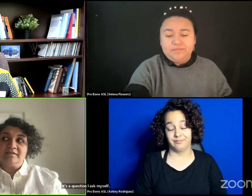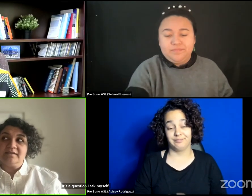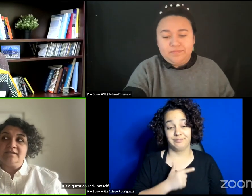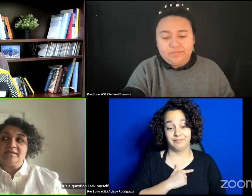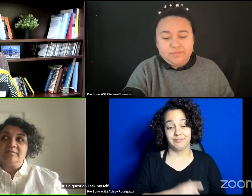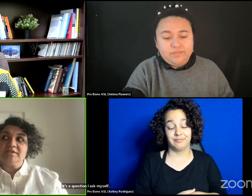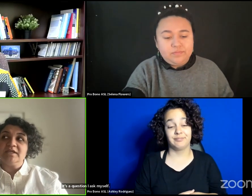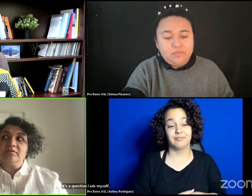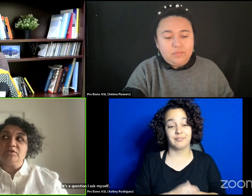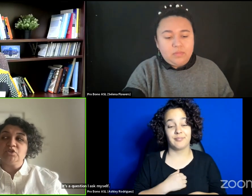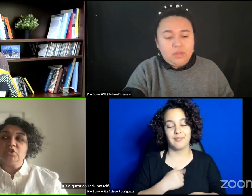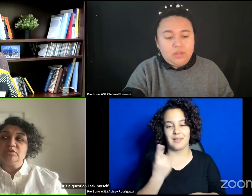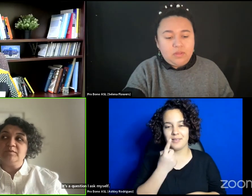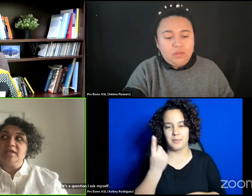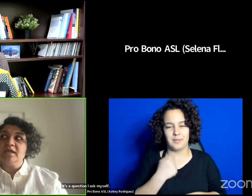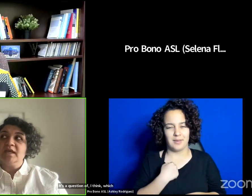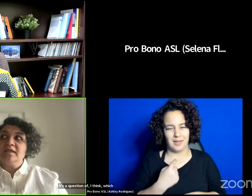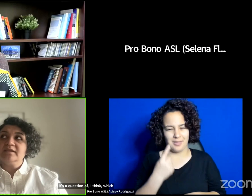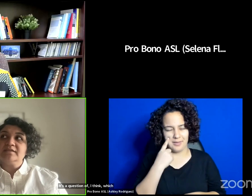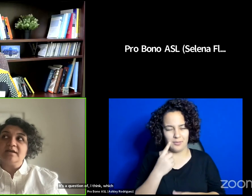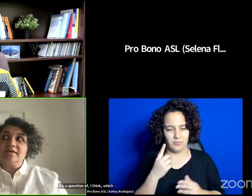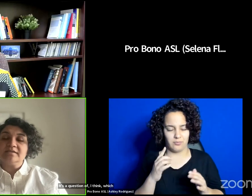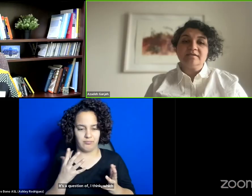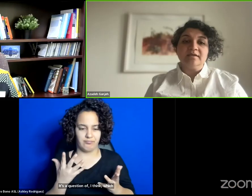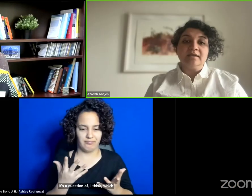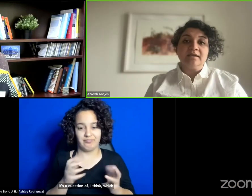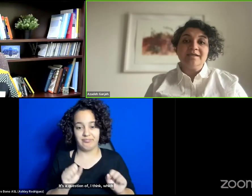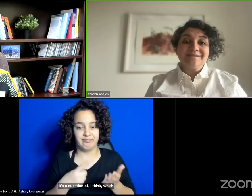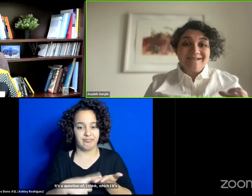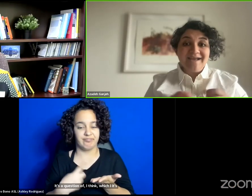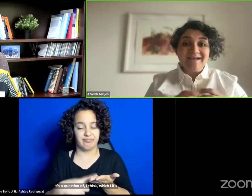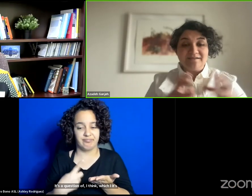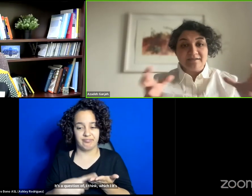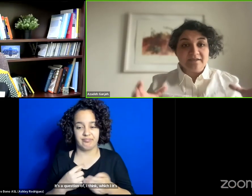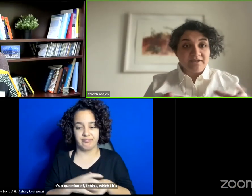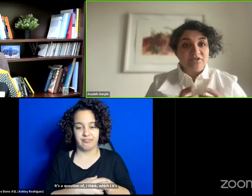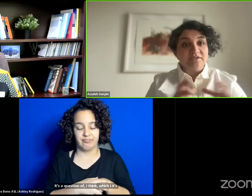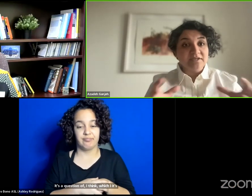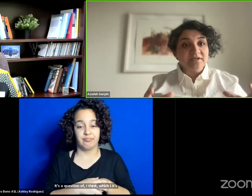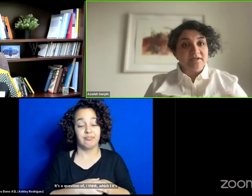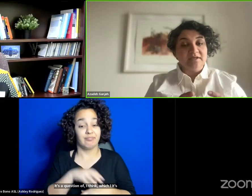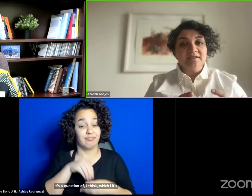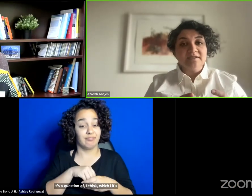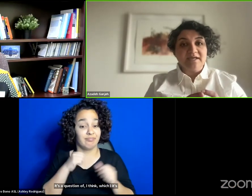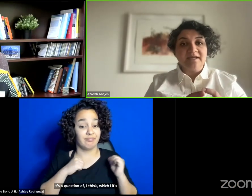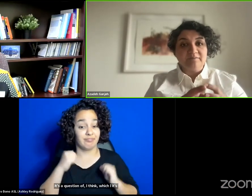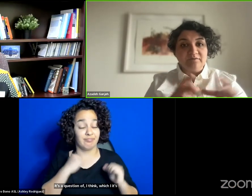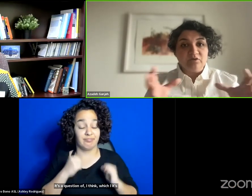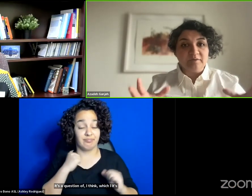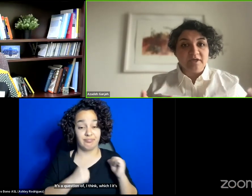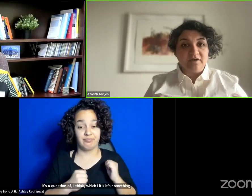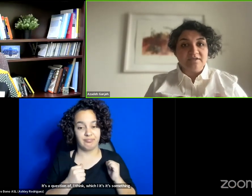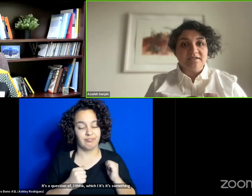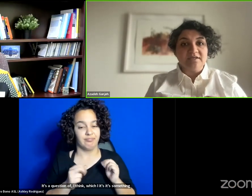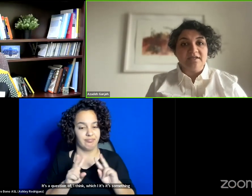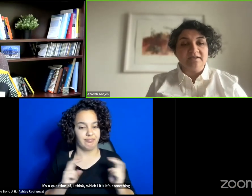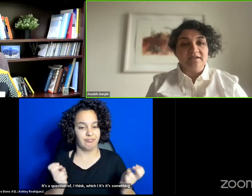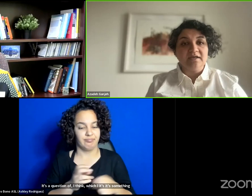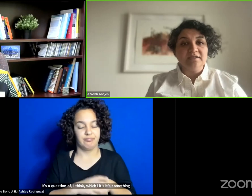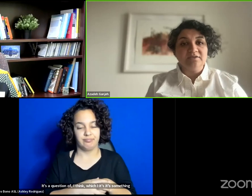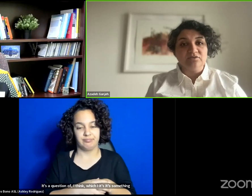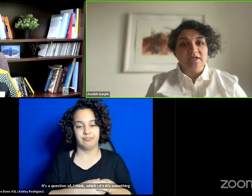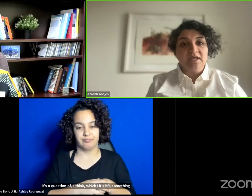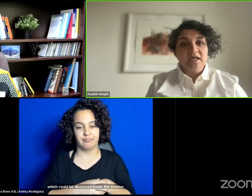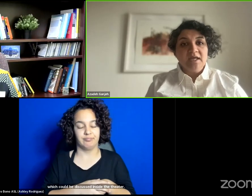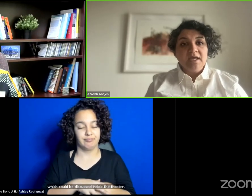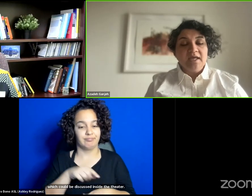it's something which could be discussed inside the theater circle, inside the performing arts circle